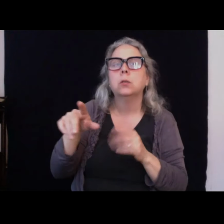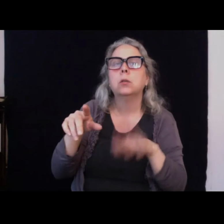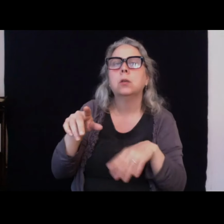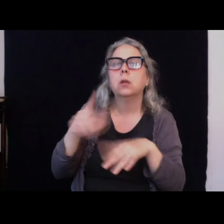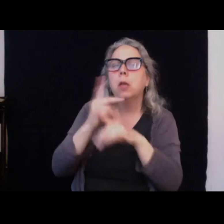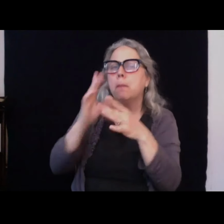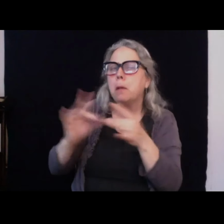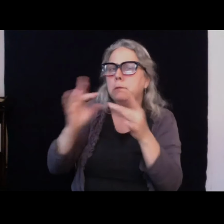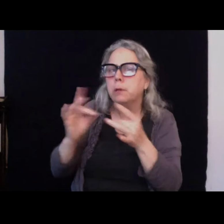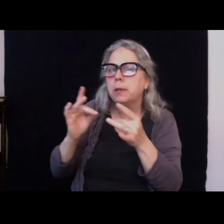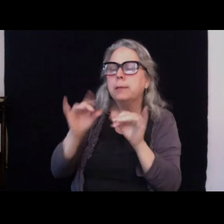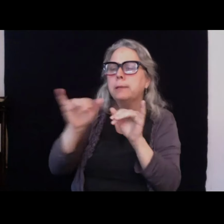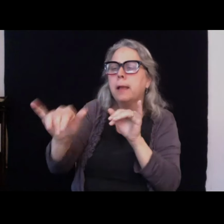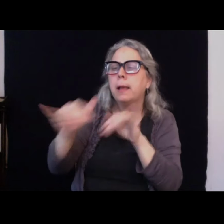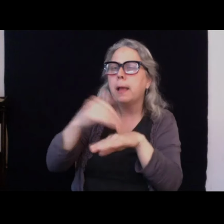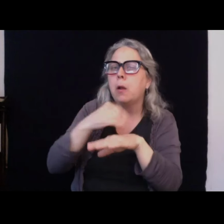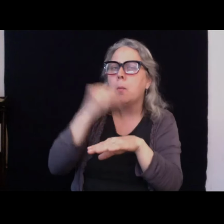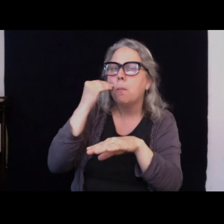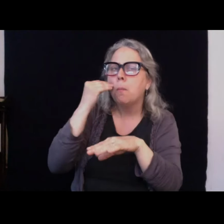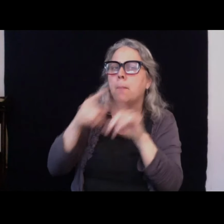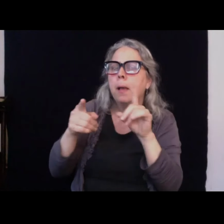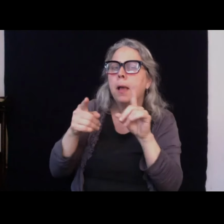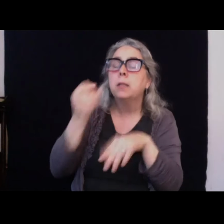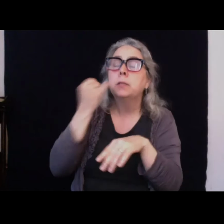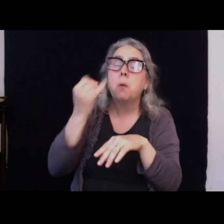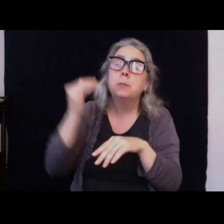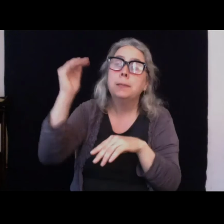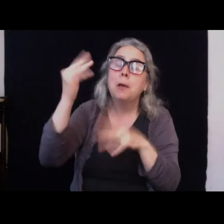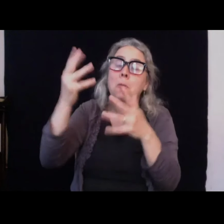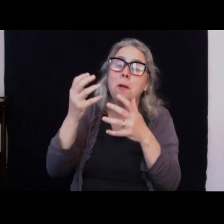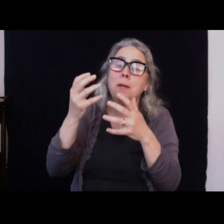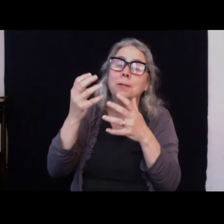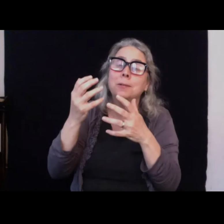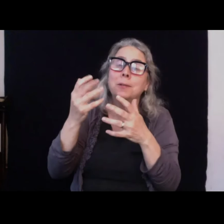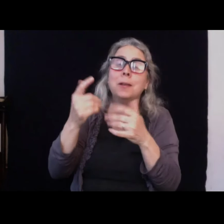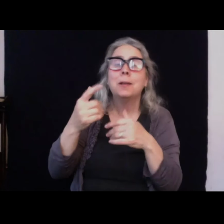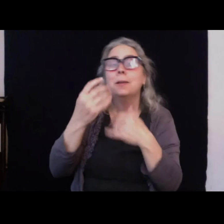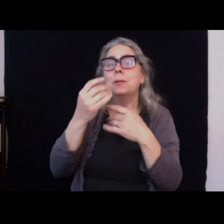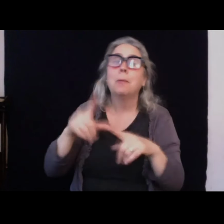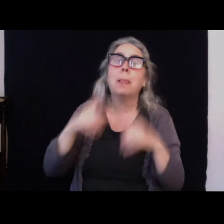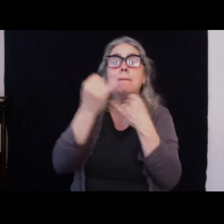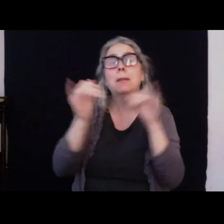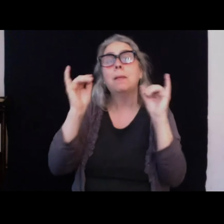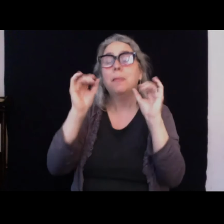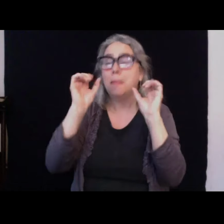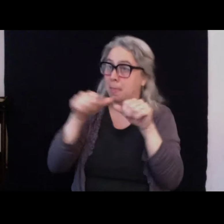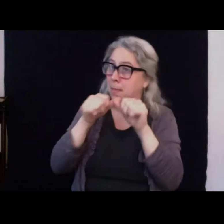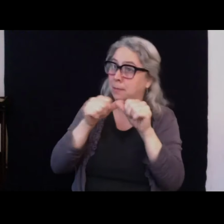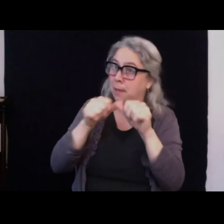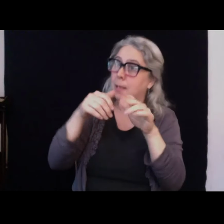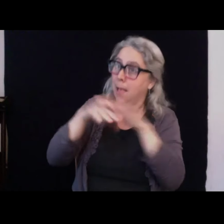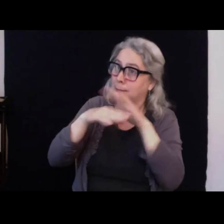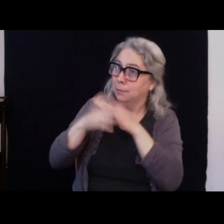mentioning staying at home, but what about if the adult wants to live independently? Can they still get services? Yes,